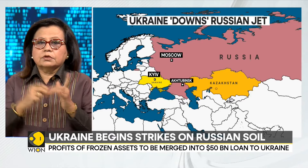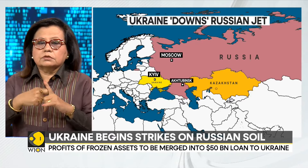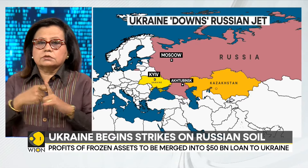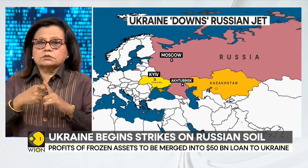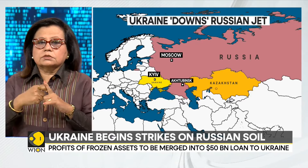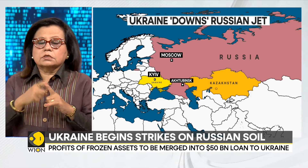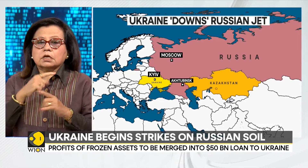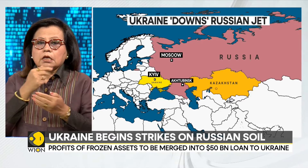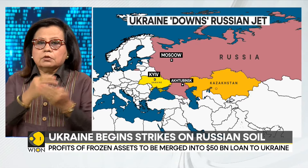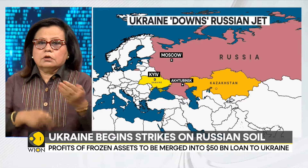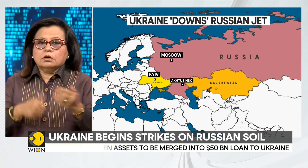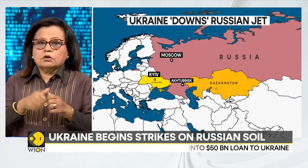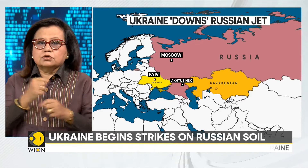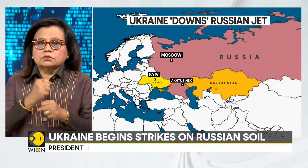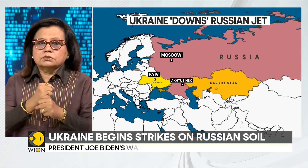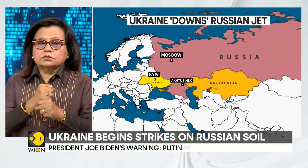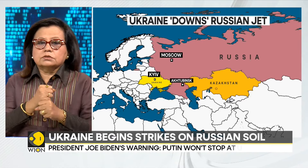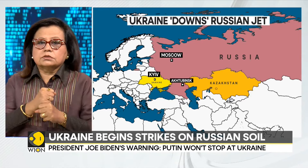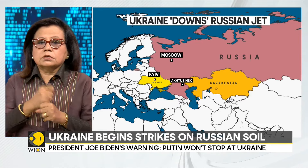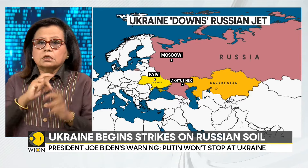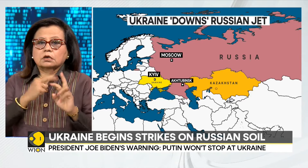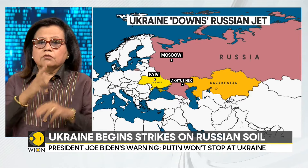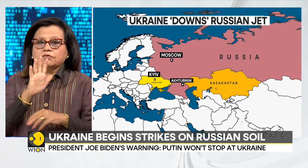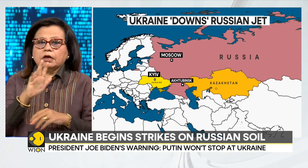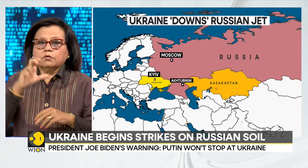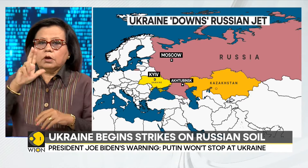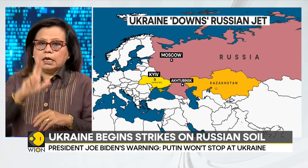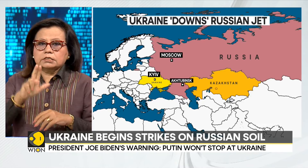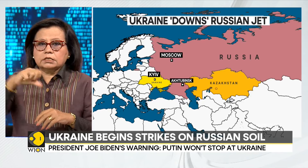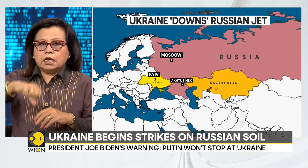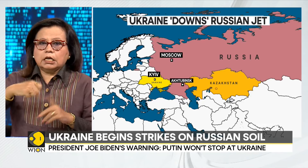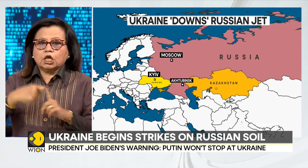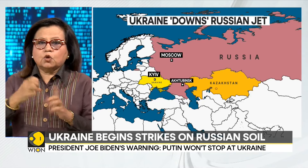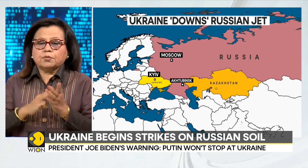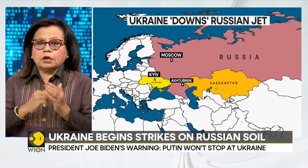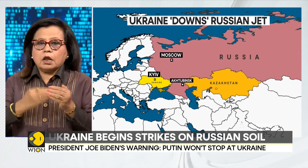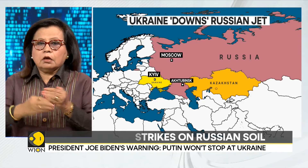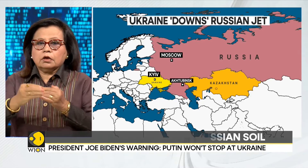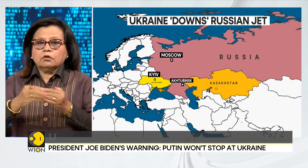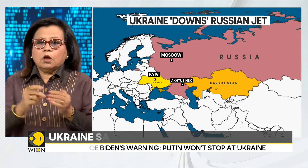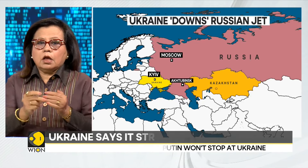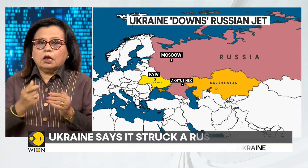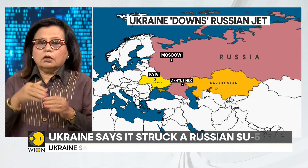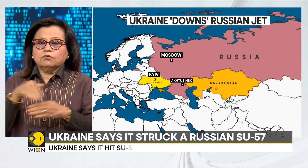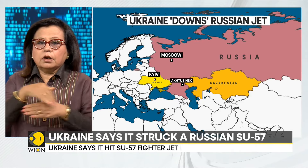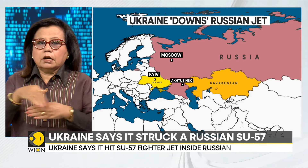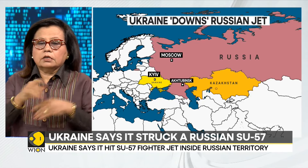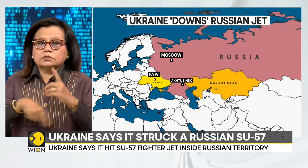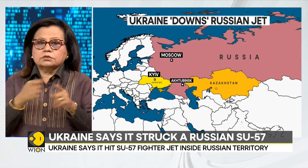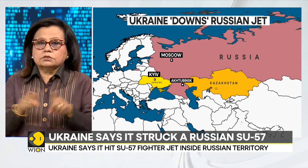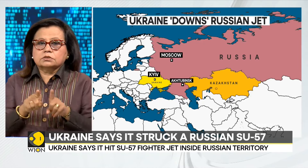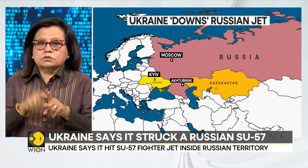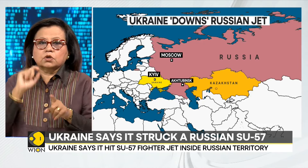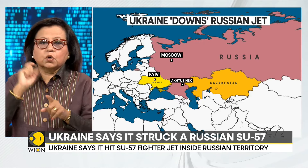as per the agency's claim, the airfield lies 589 kilometers away from the active front lines